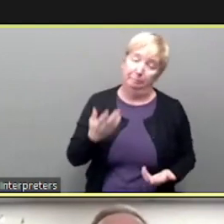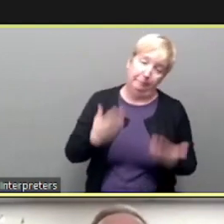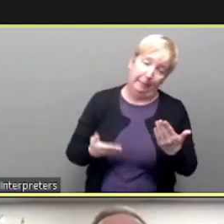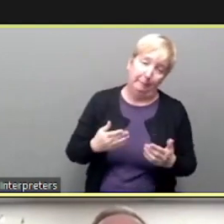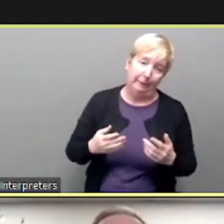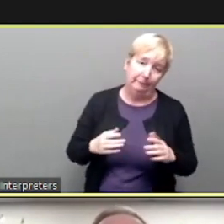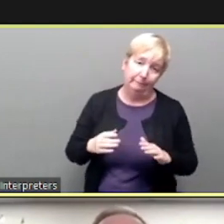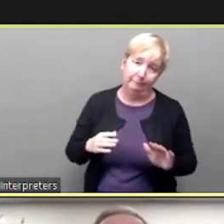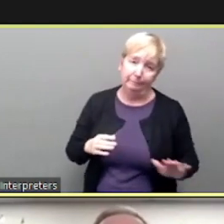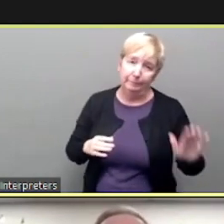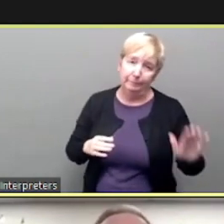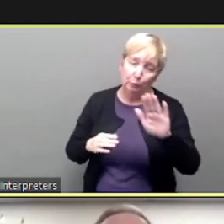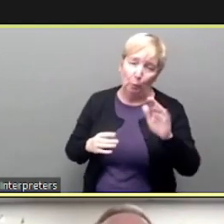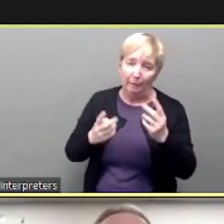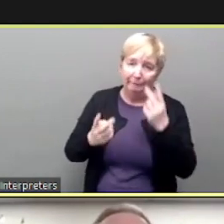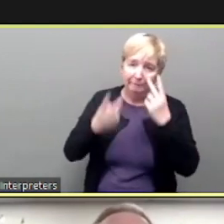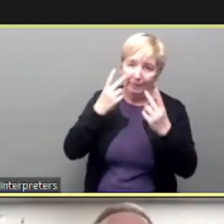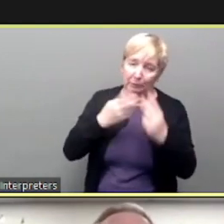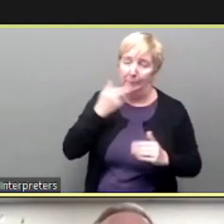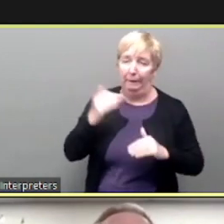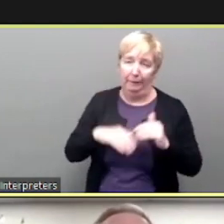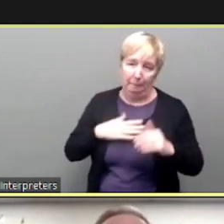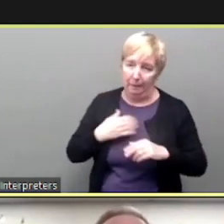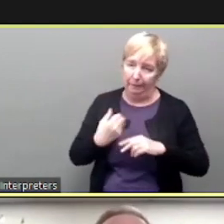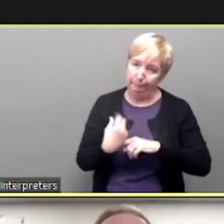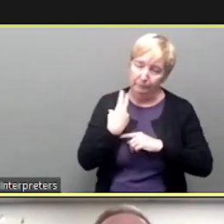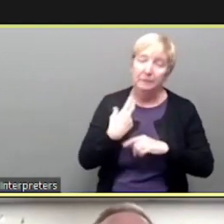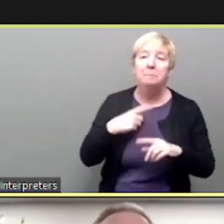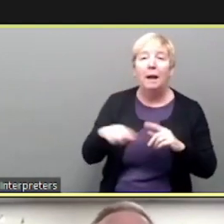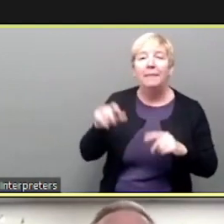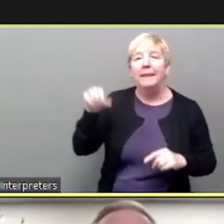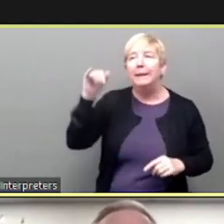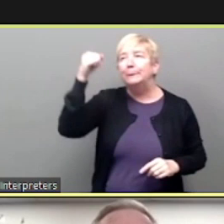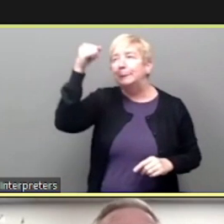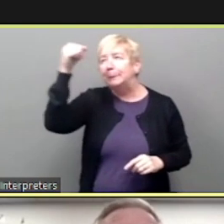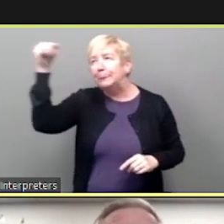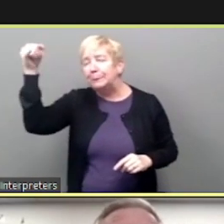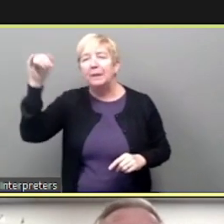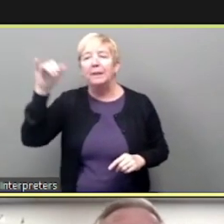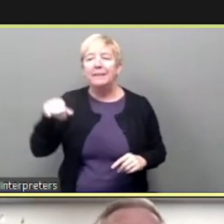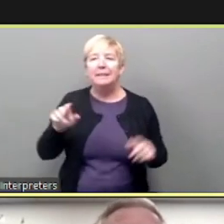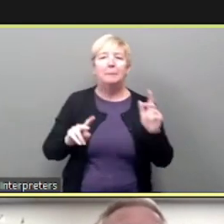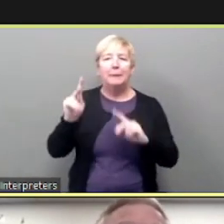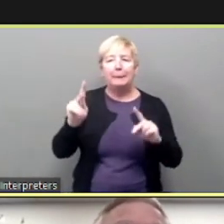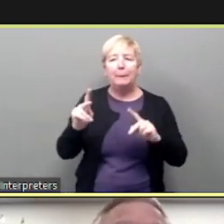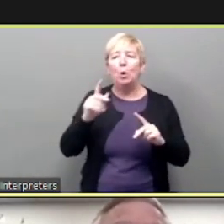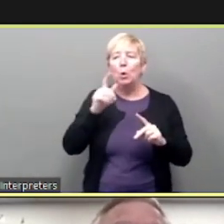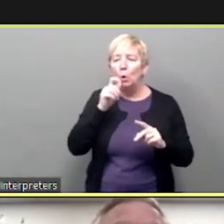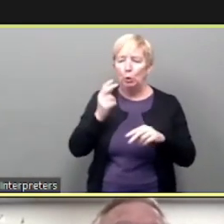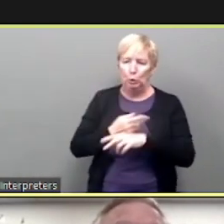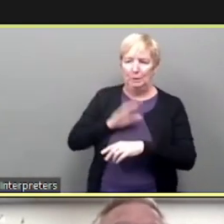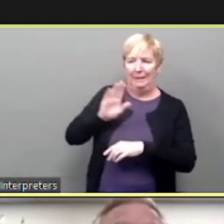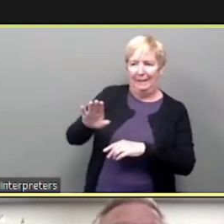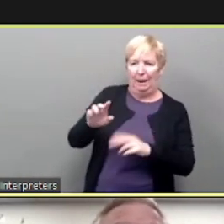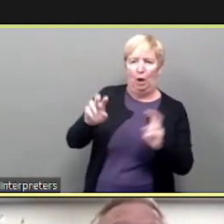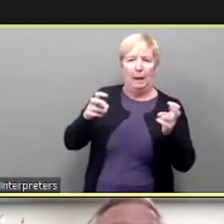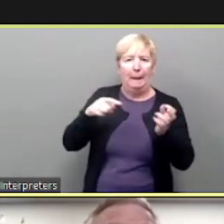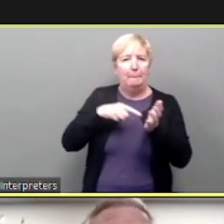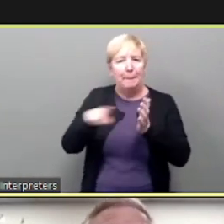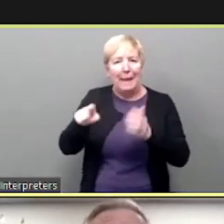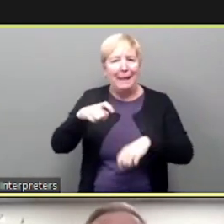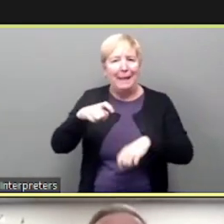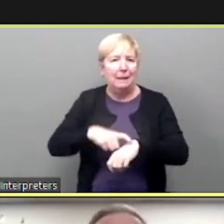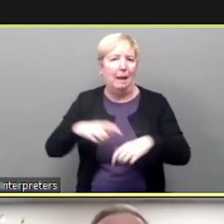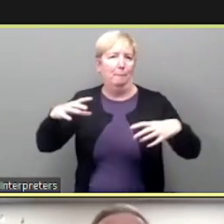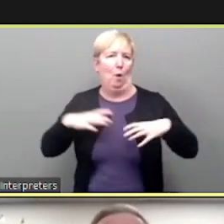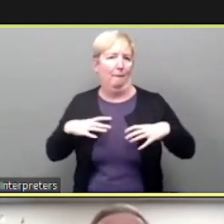mine. These are employees who are just spending out their paid time off. None of them are having any contact